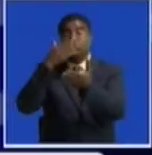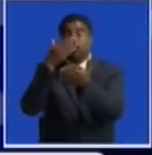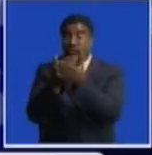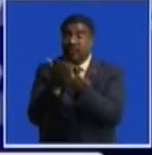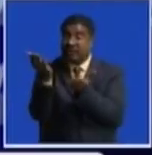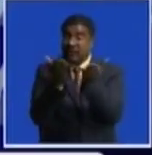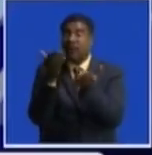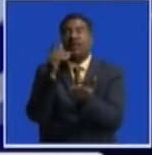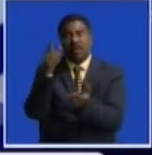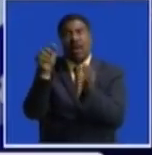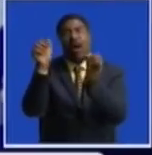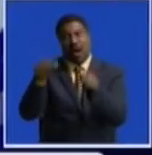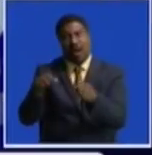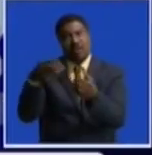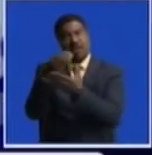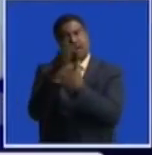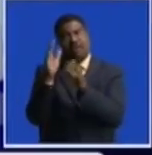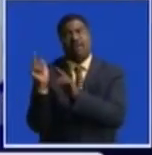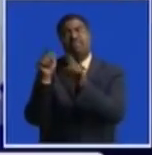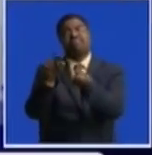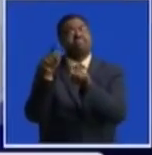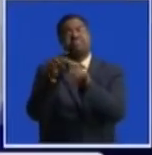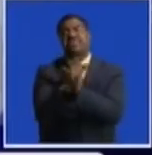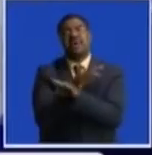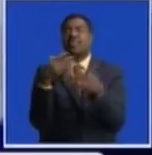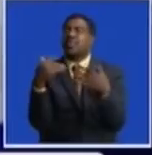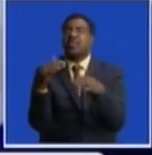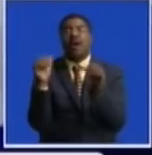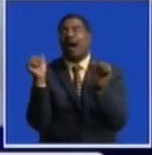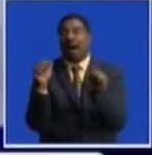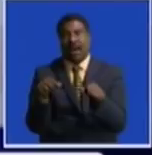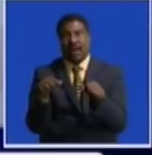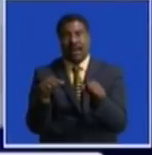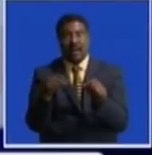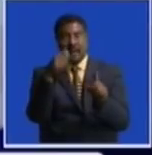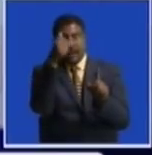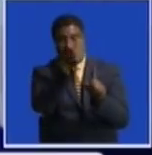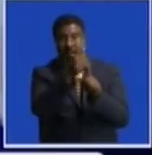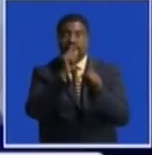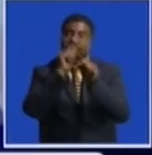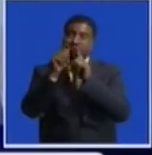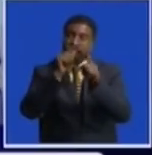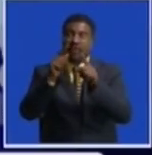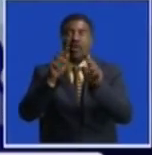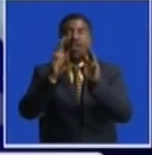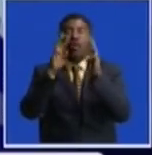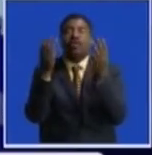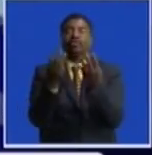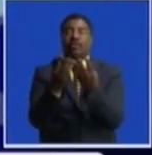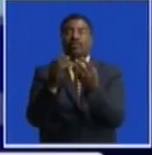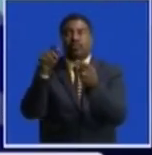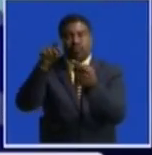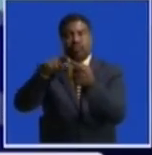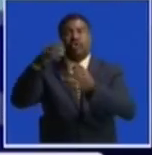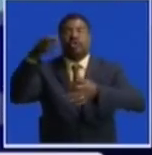system will make Zambia a favorable investment destination. The Chief Justice was speaking during a workshop for judges on the High Court Amendment